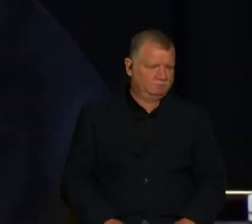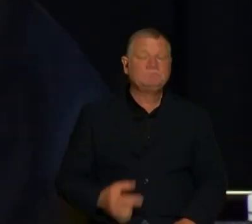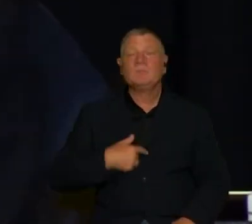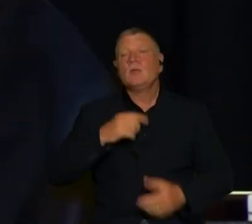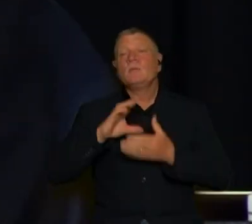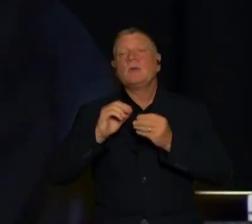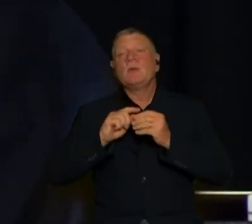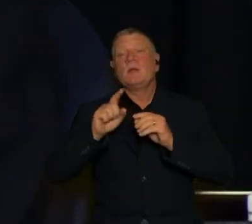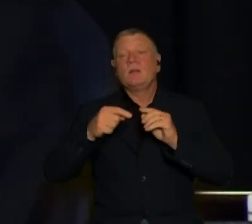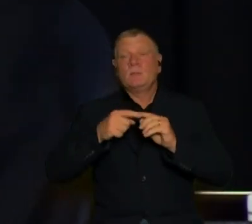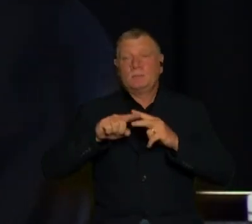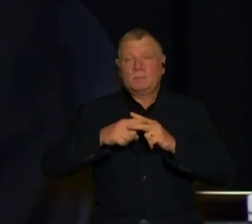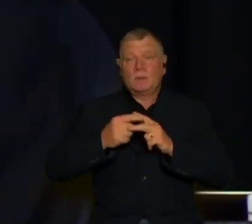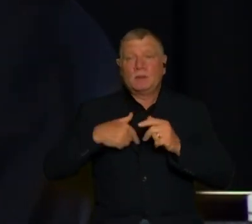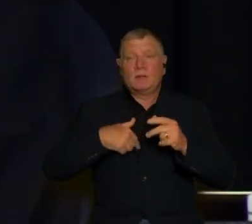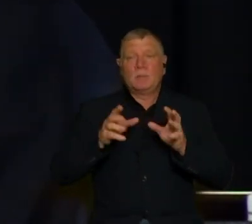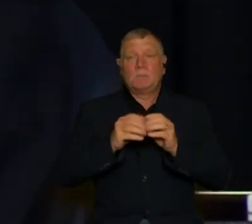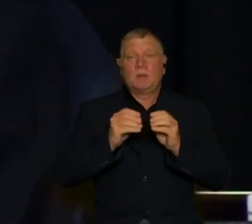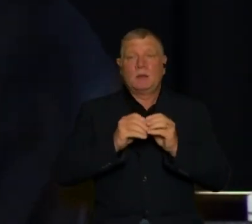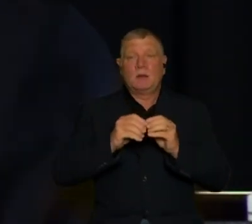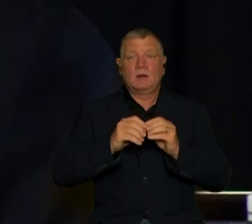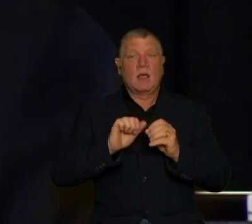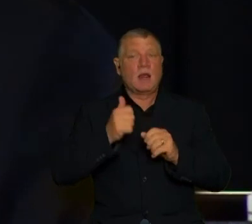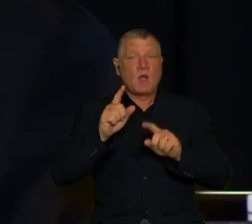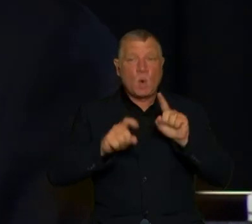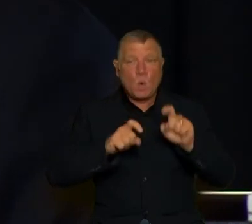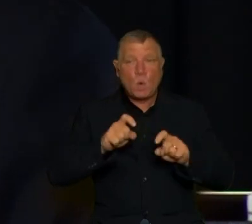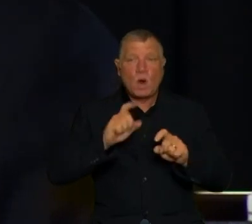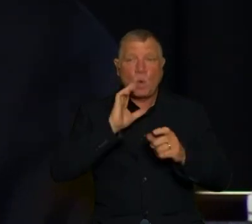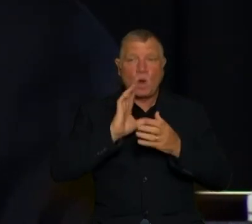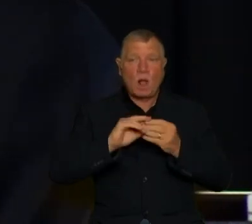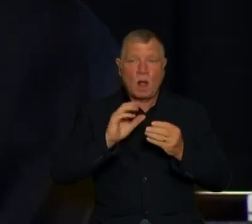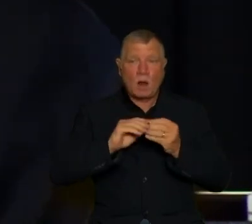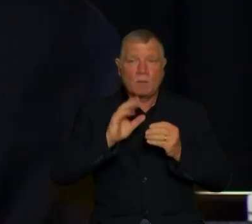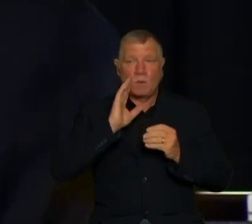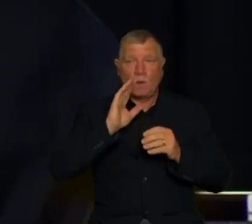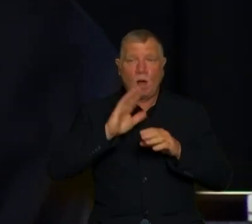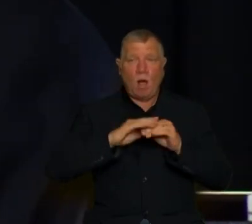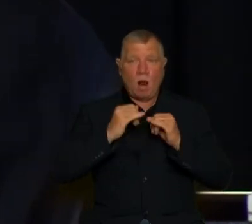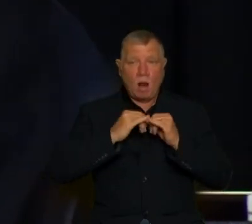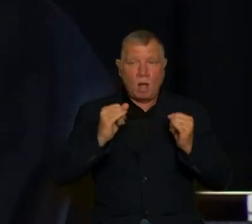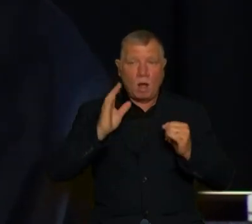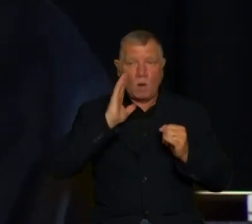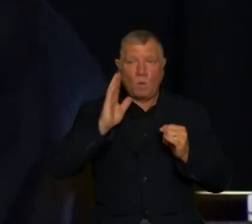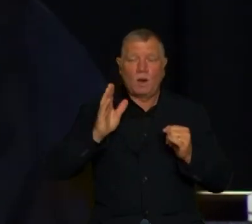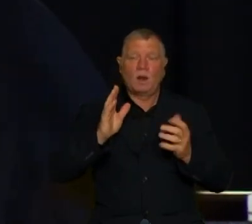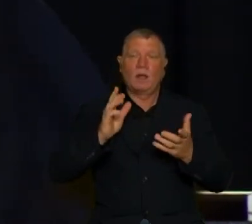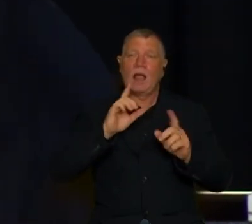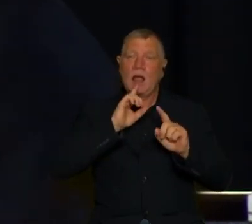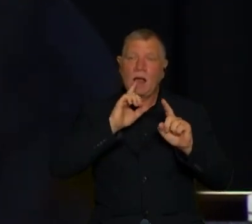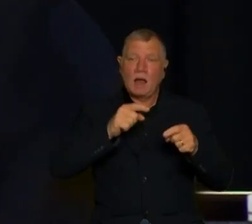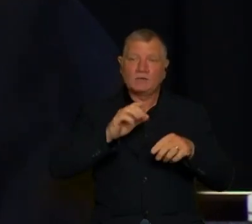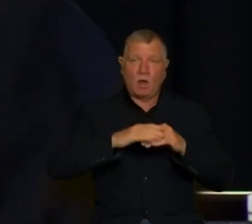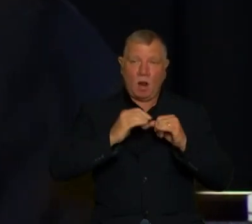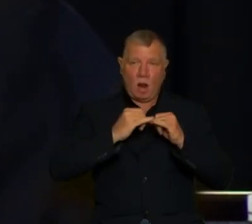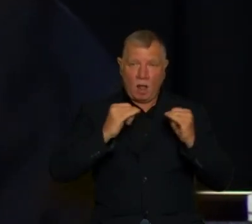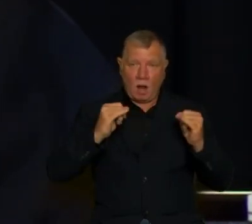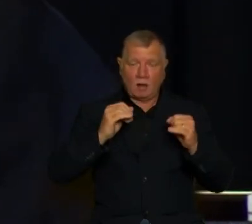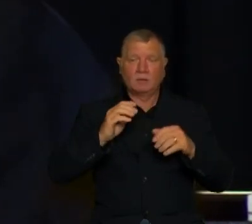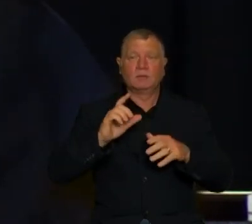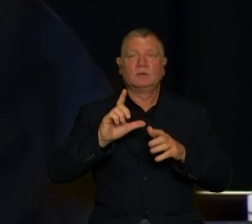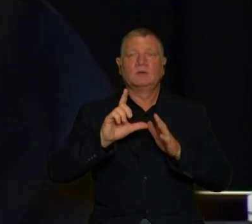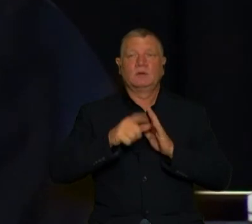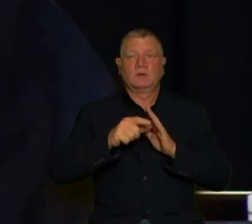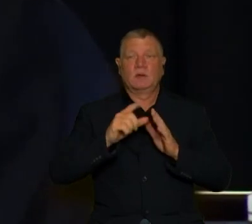at the outset of the meeting, any questions or comments that we got online, we will answer online. We will